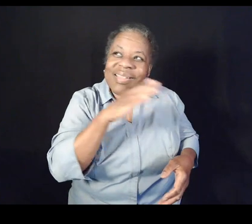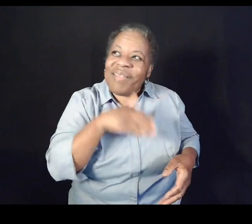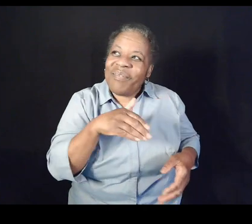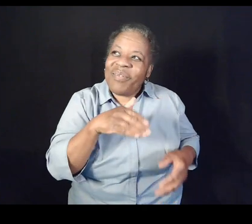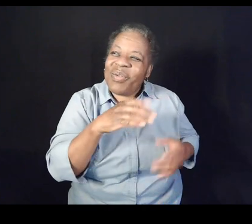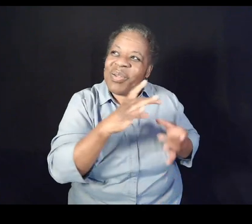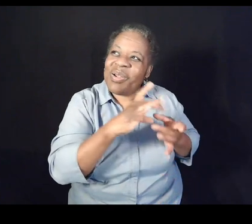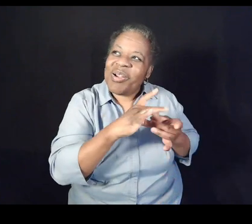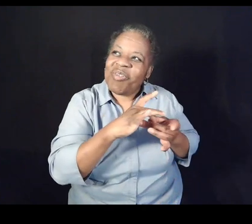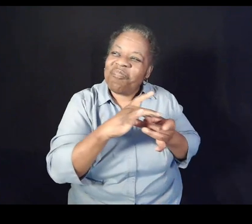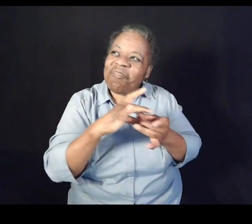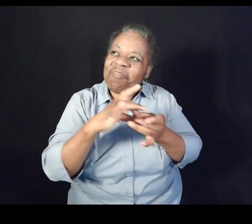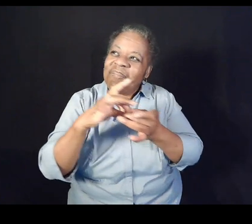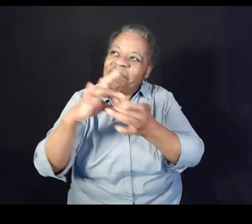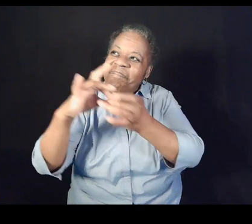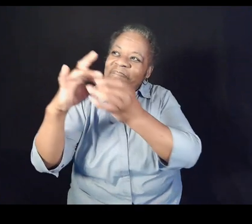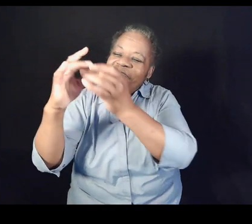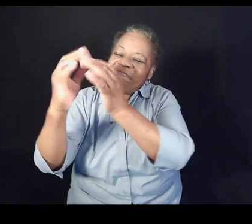behind.